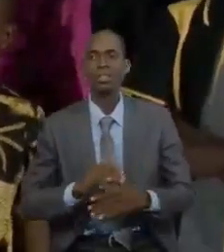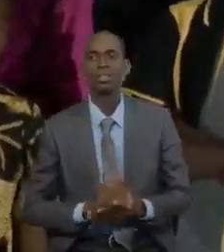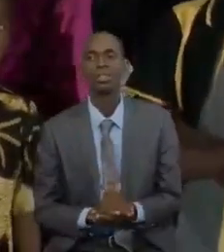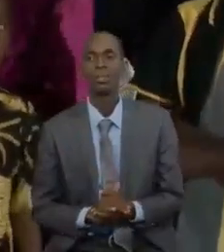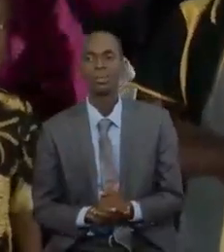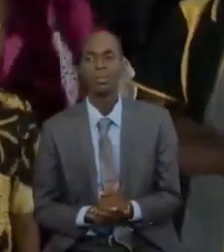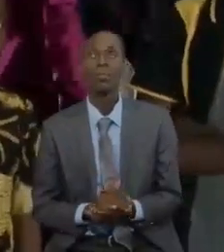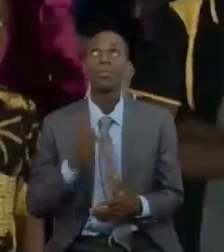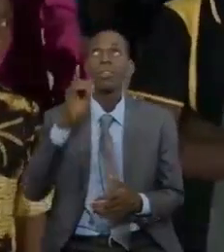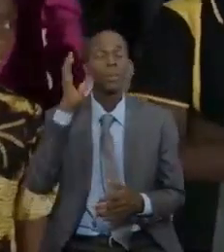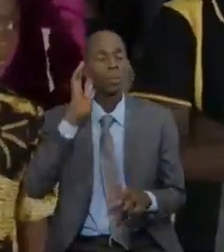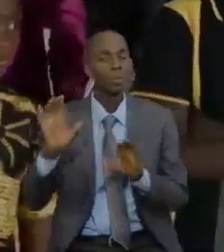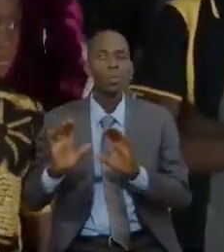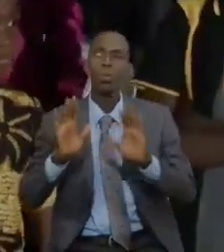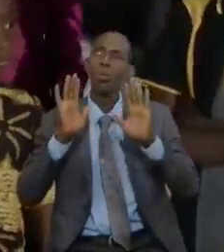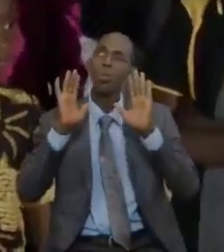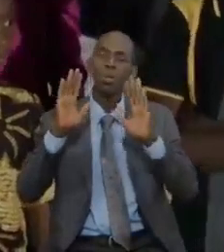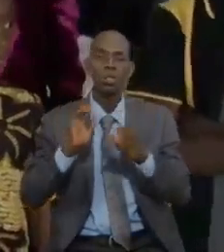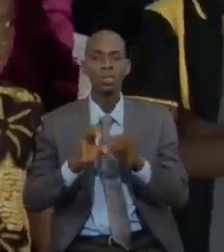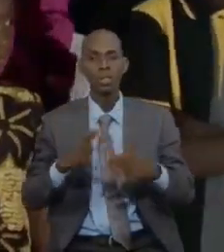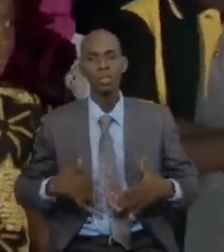He will do wonders in your life.